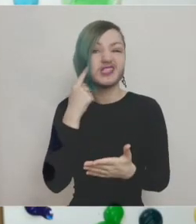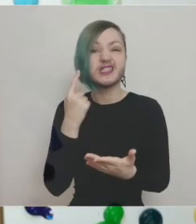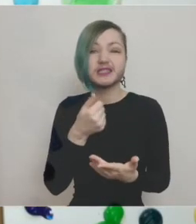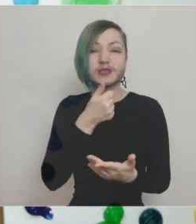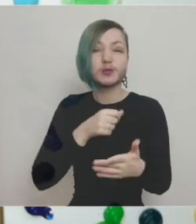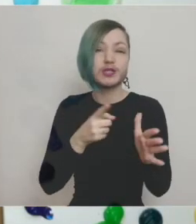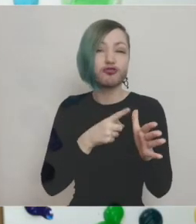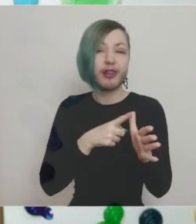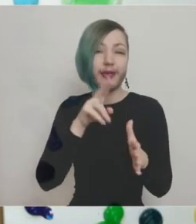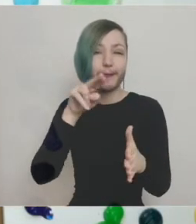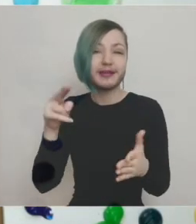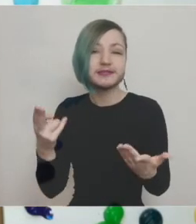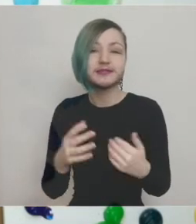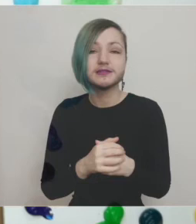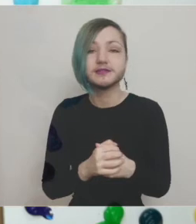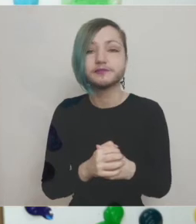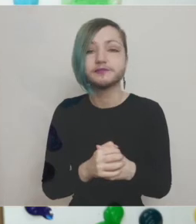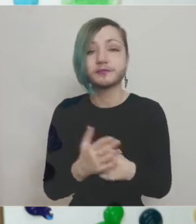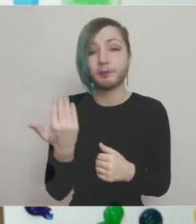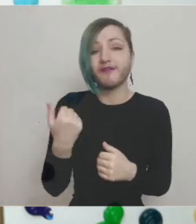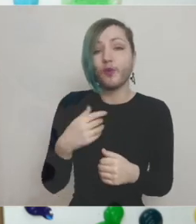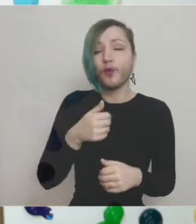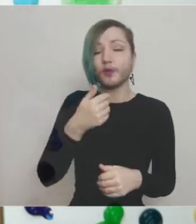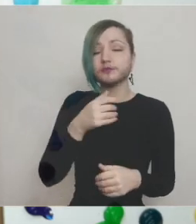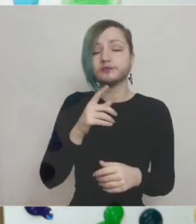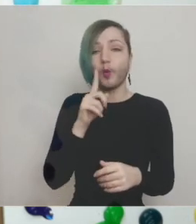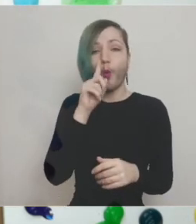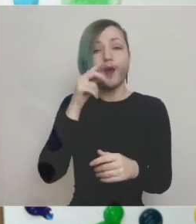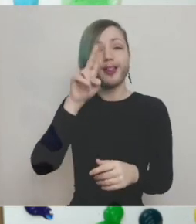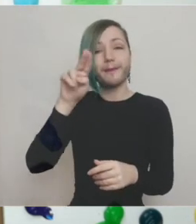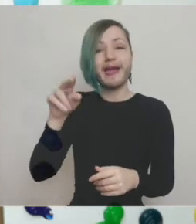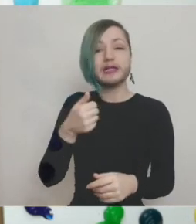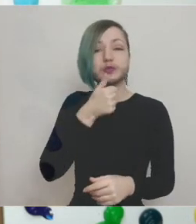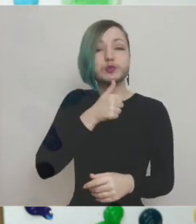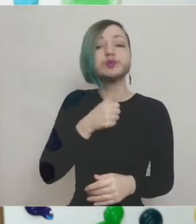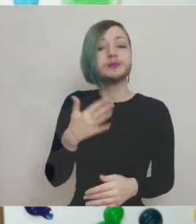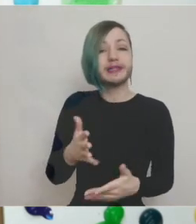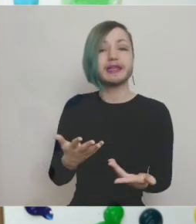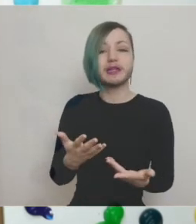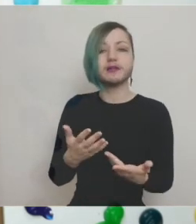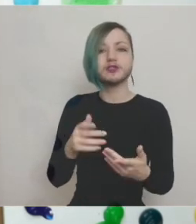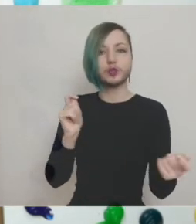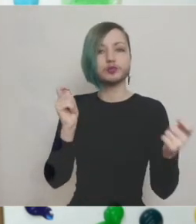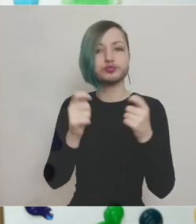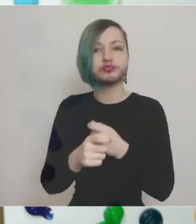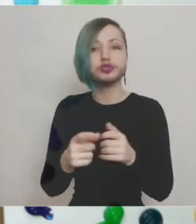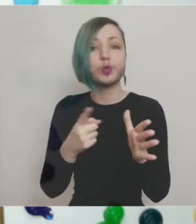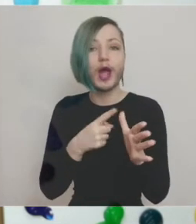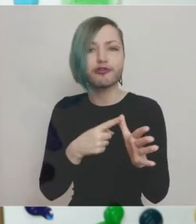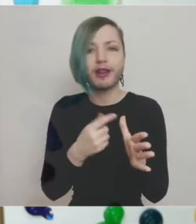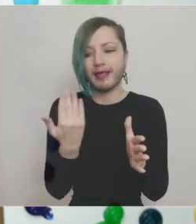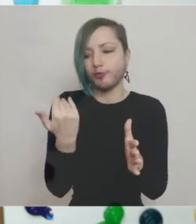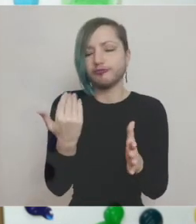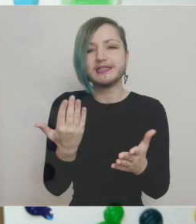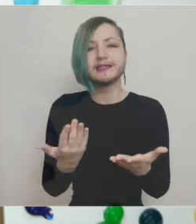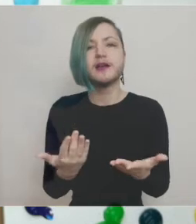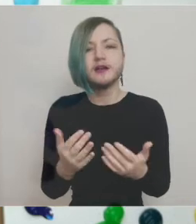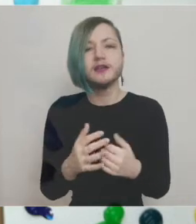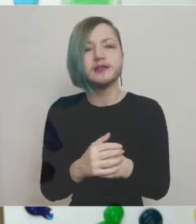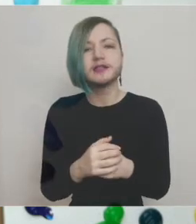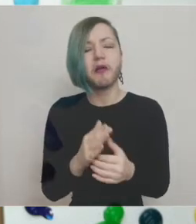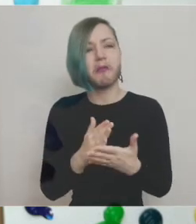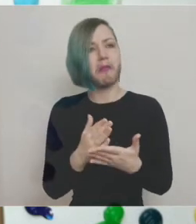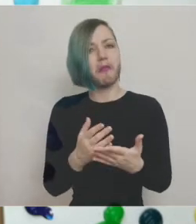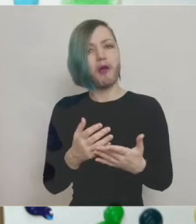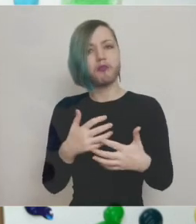this. And actually I used to be an oil painter primarily, so turning to acrylic in recent years has kind of been a